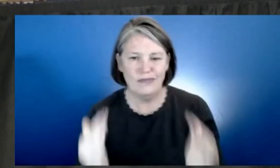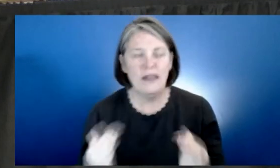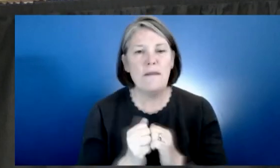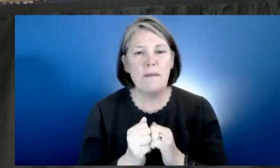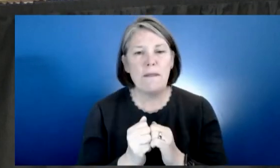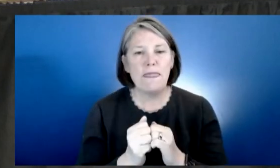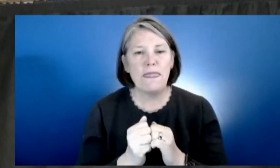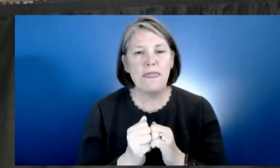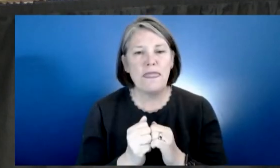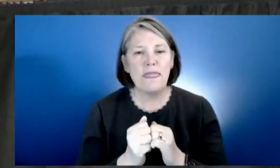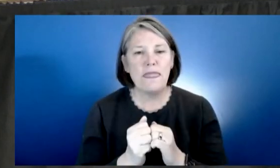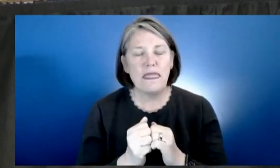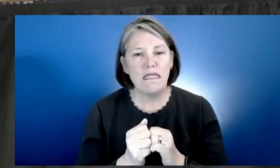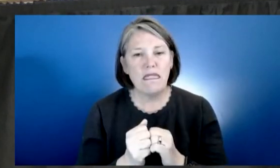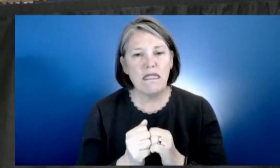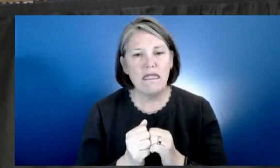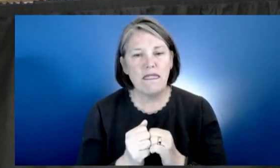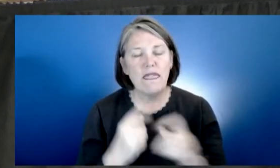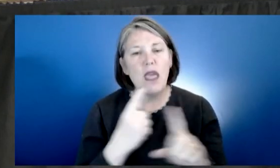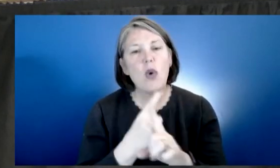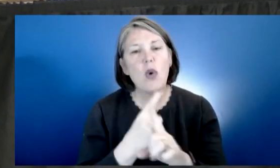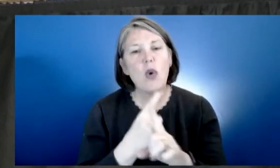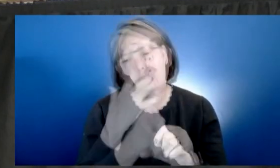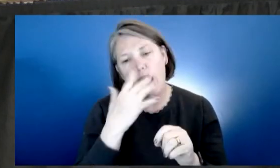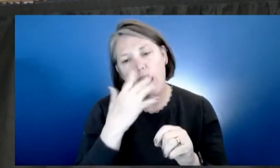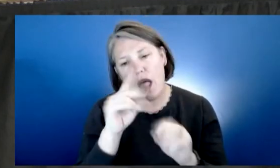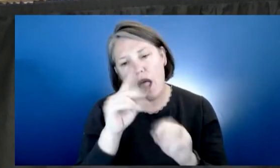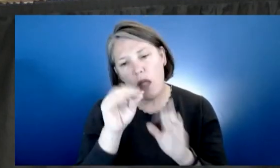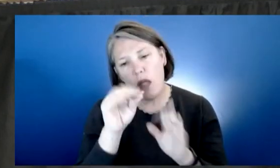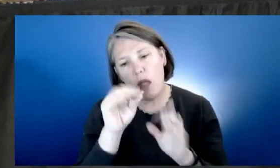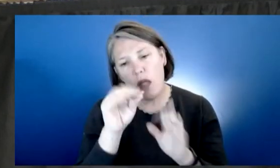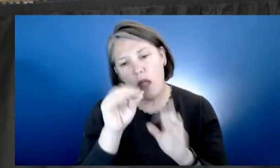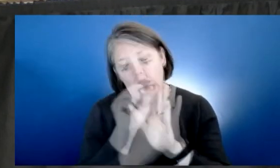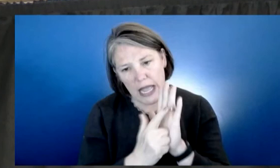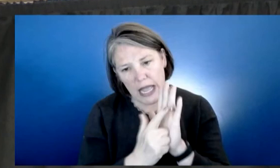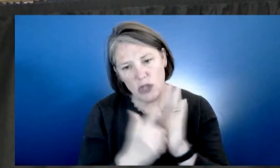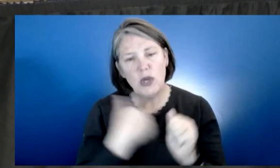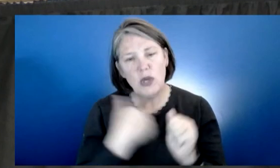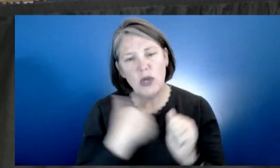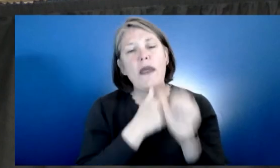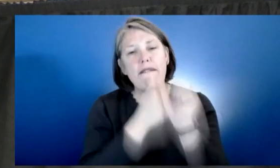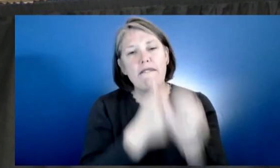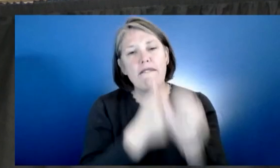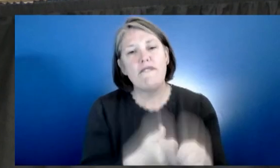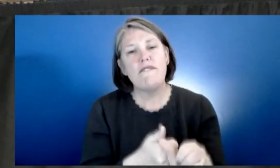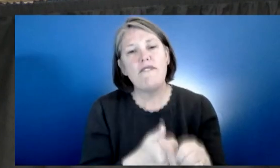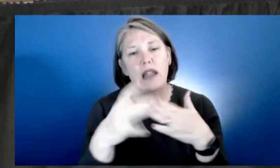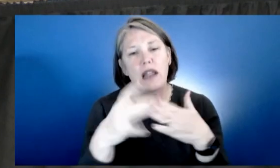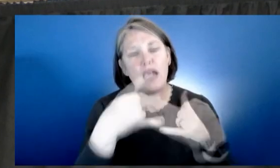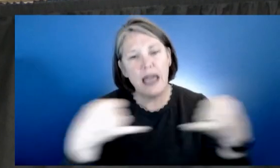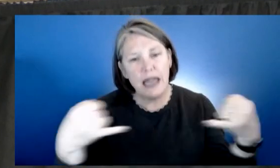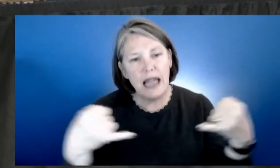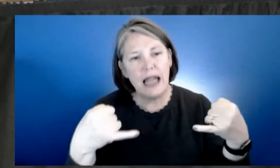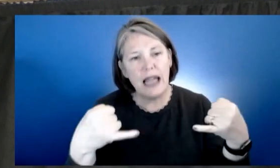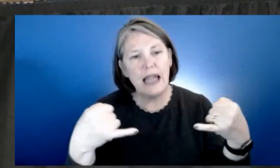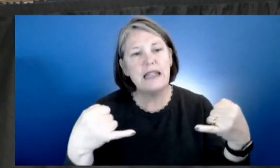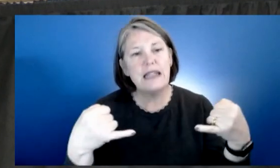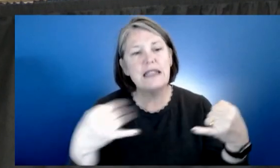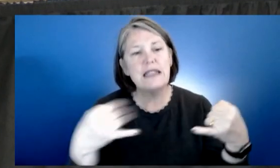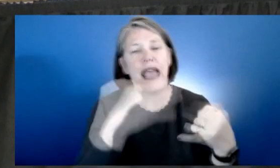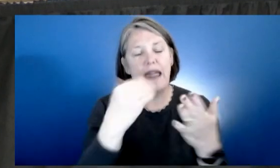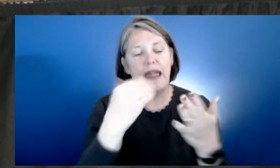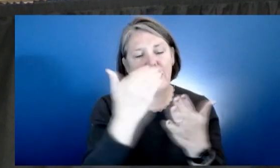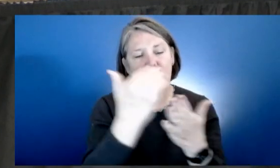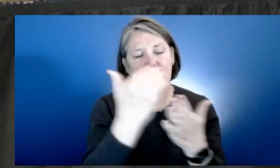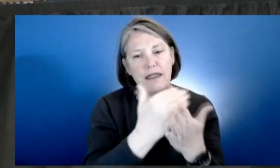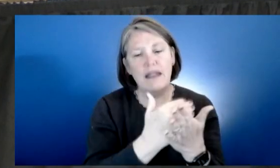CHIP required by Colorado statute. Correct. So we do it under the guidelines and with the framework provided by the state